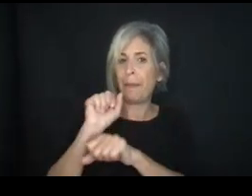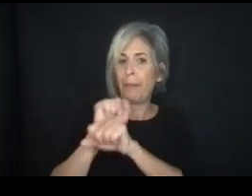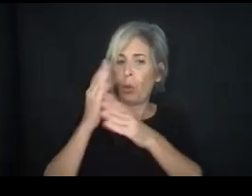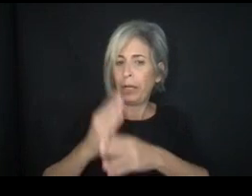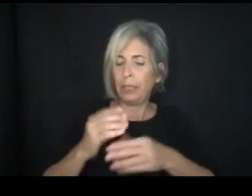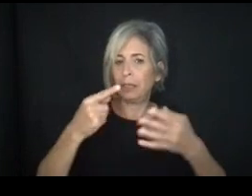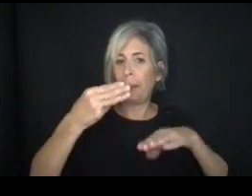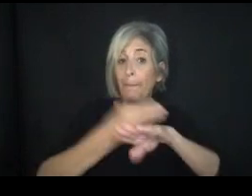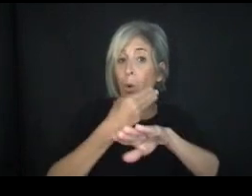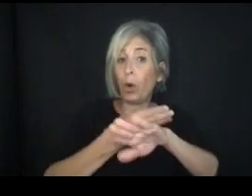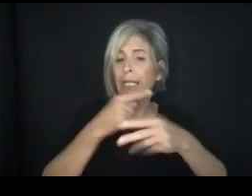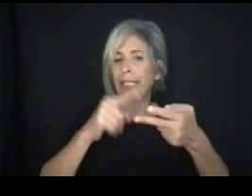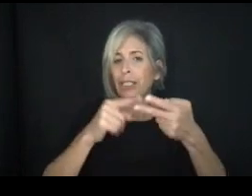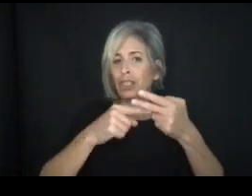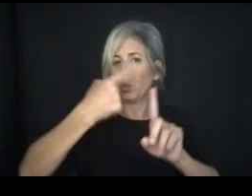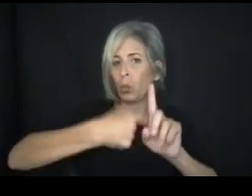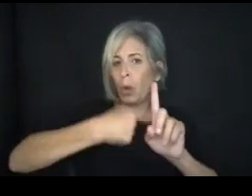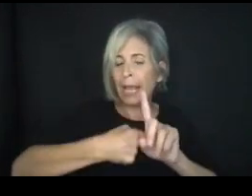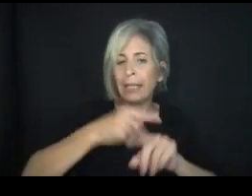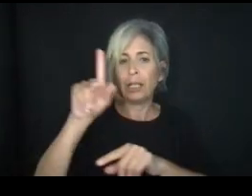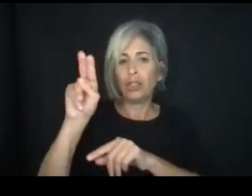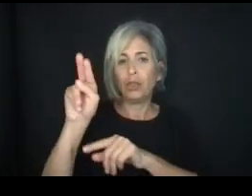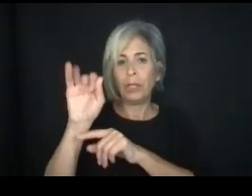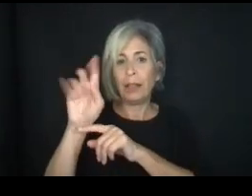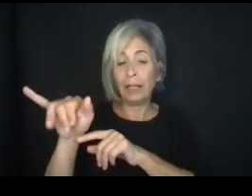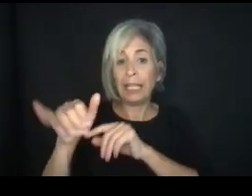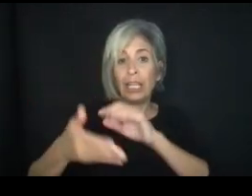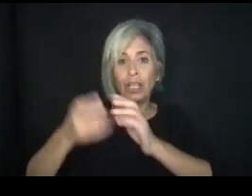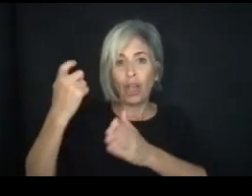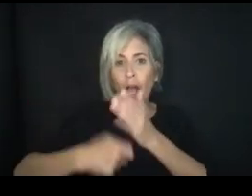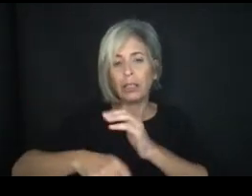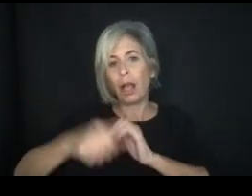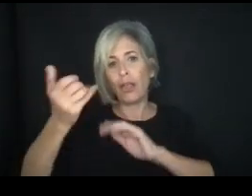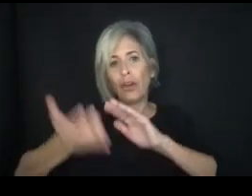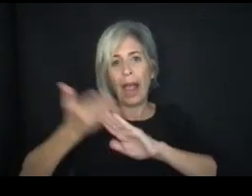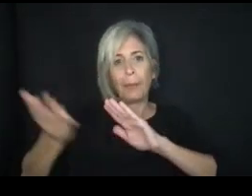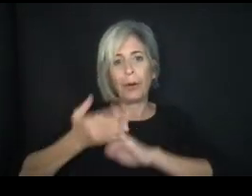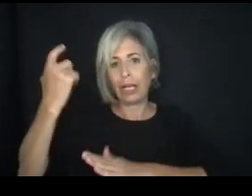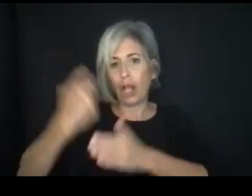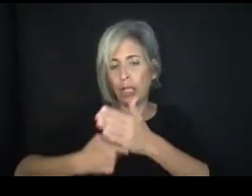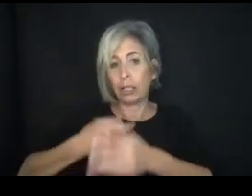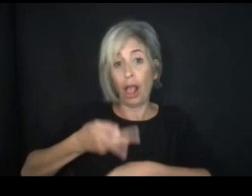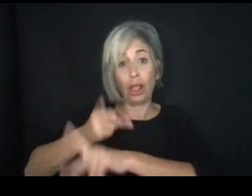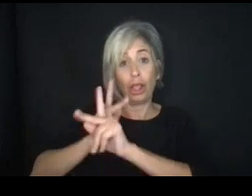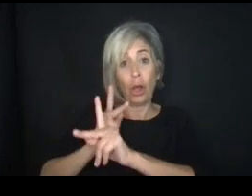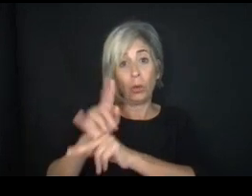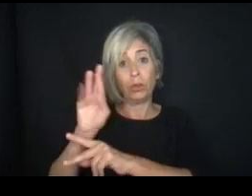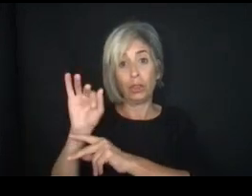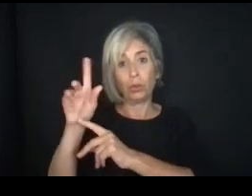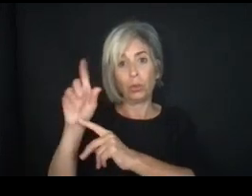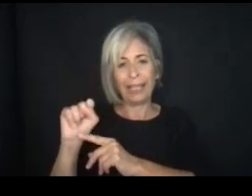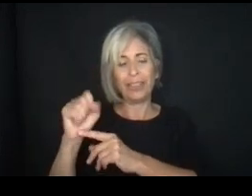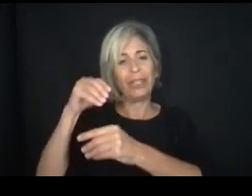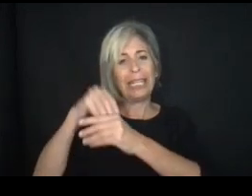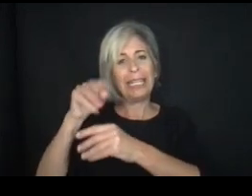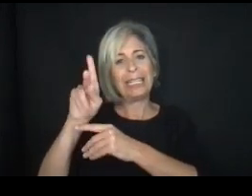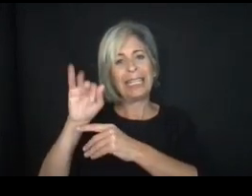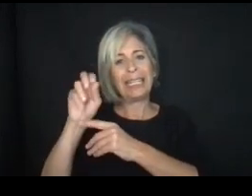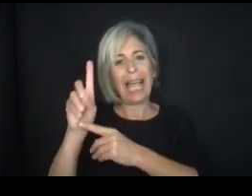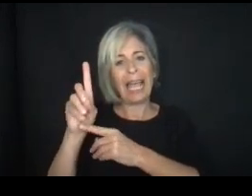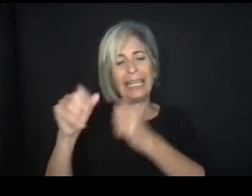or utility costs, and other operating costs. Loans, grants, or in-kind assistance